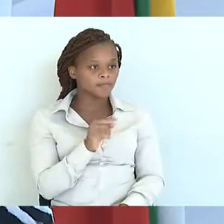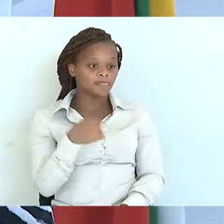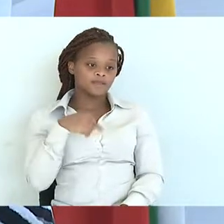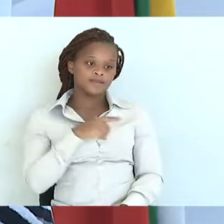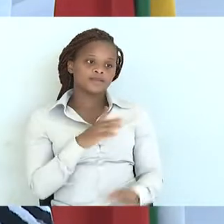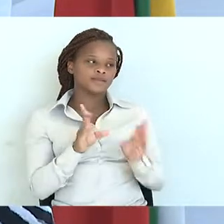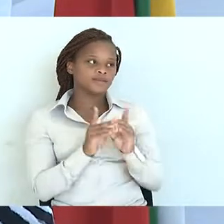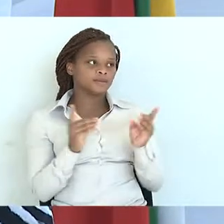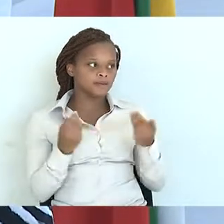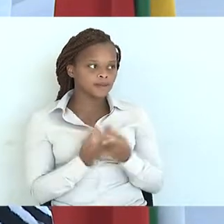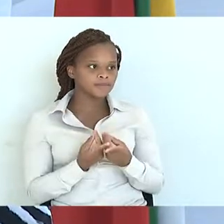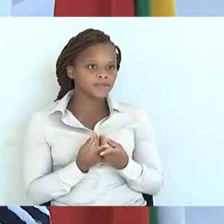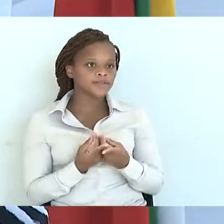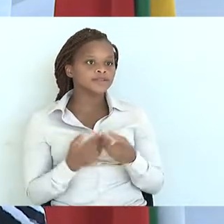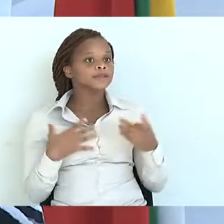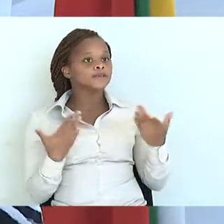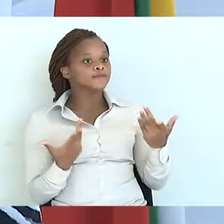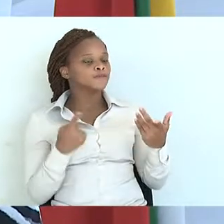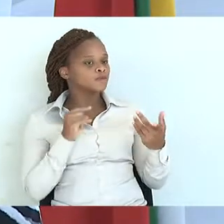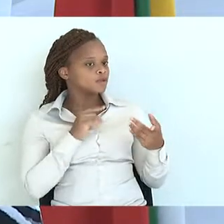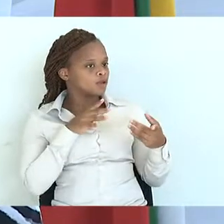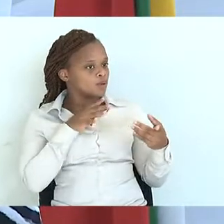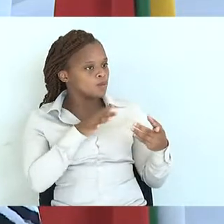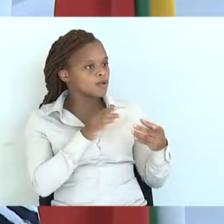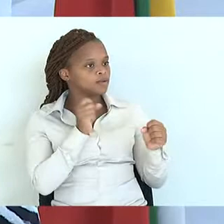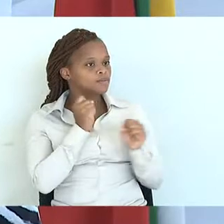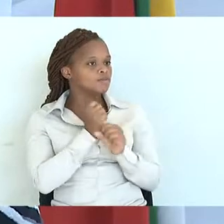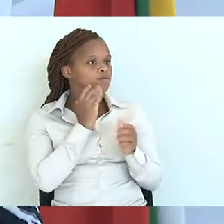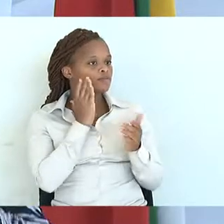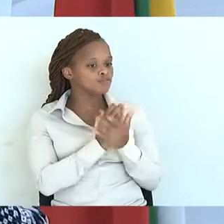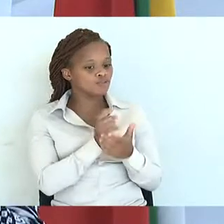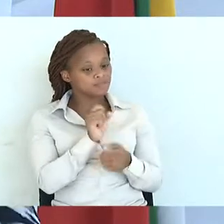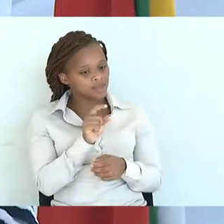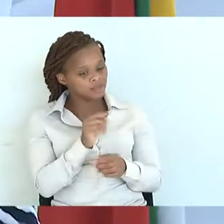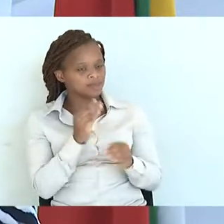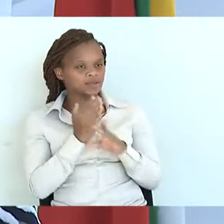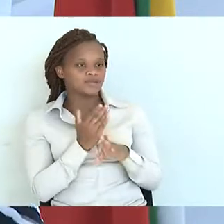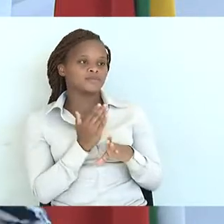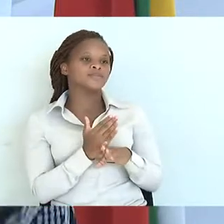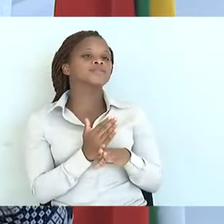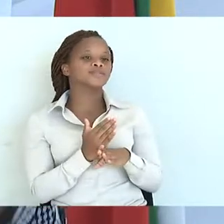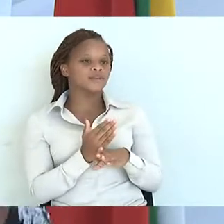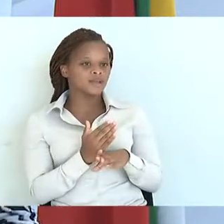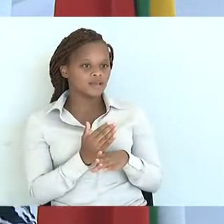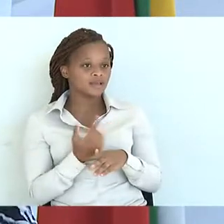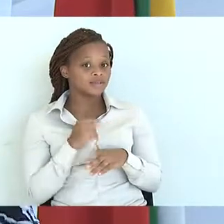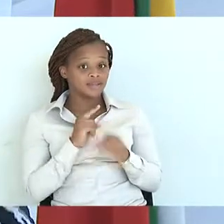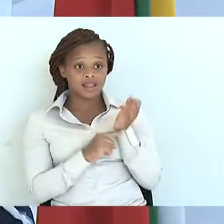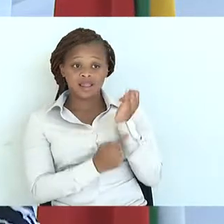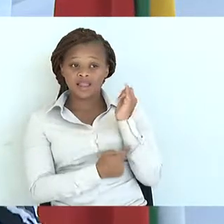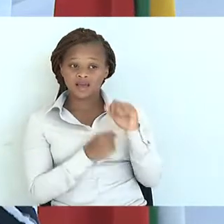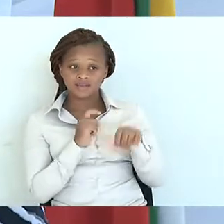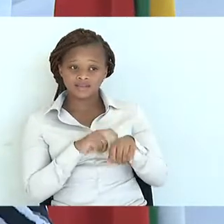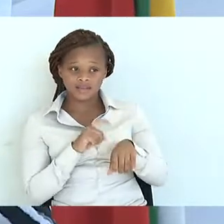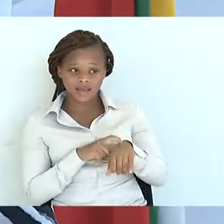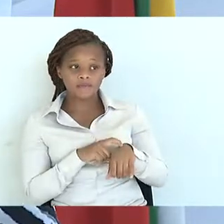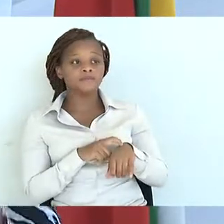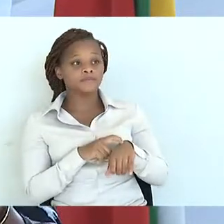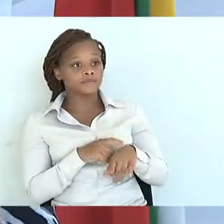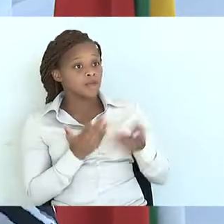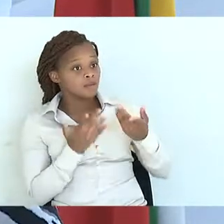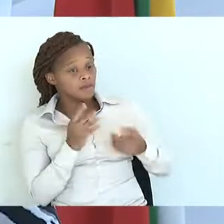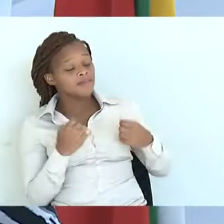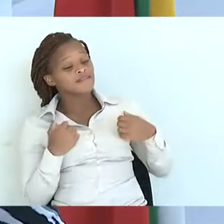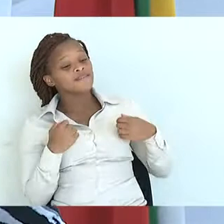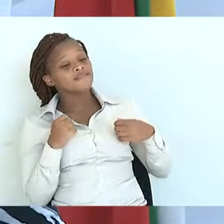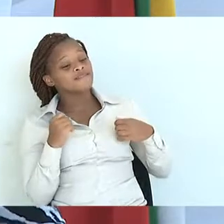department we want to make sure ukuthi this works. This is not the last time. Siyaqala ukumitha manje